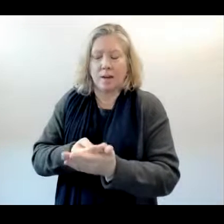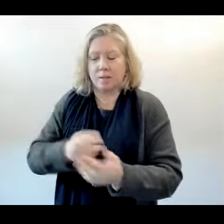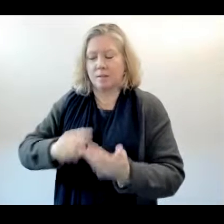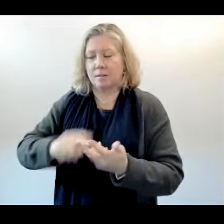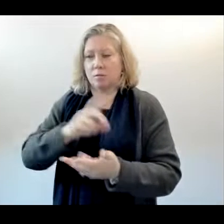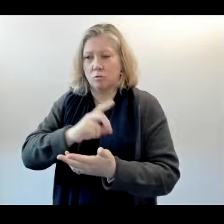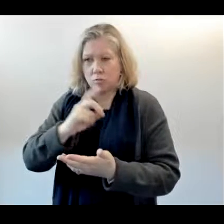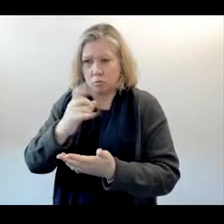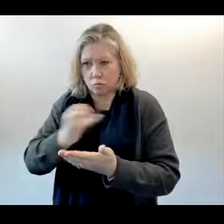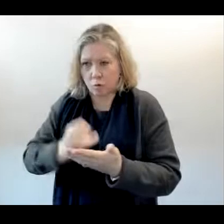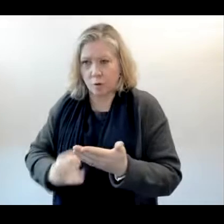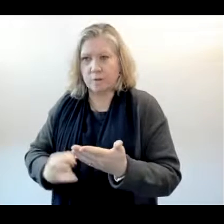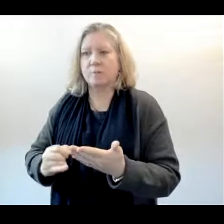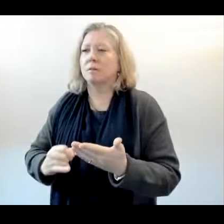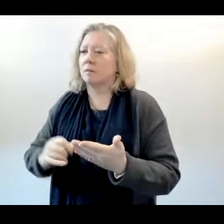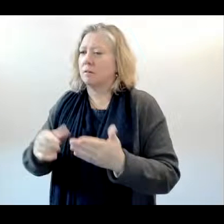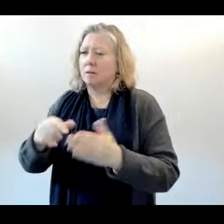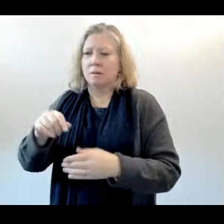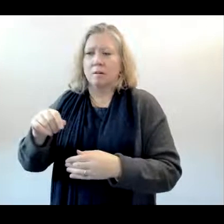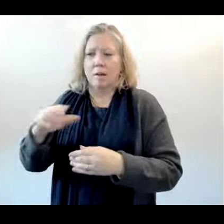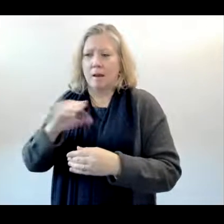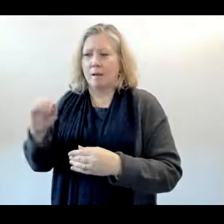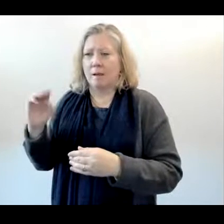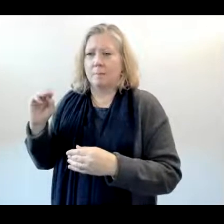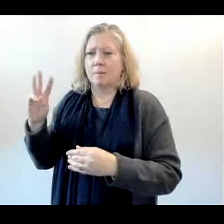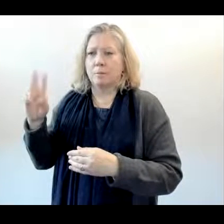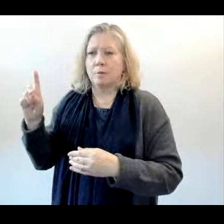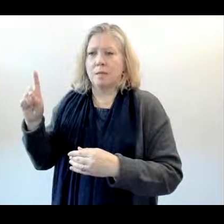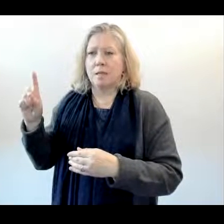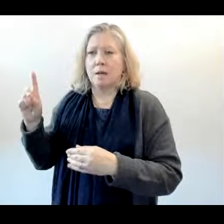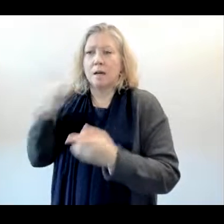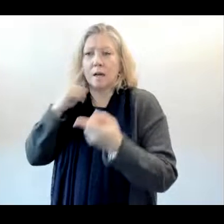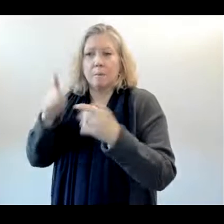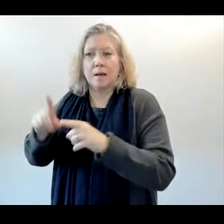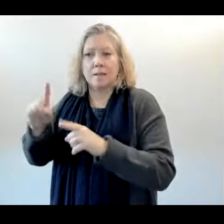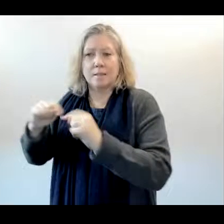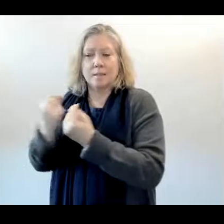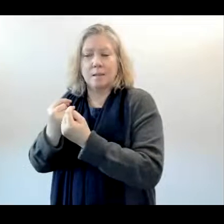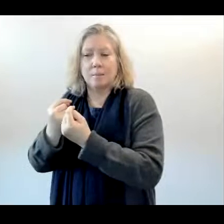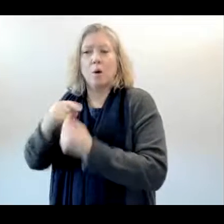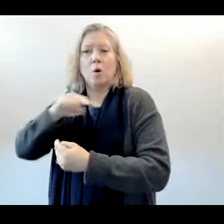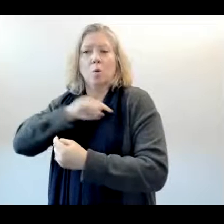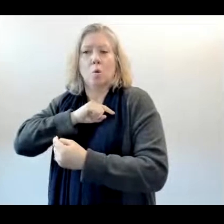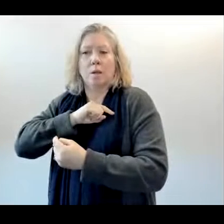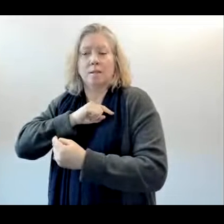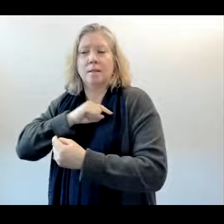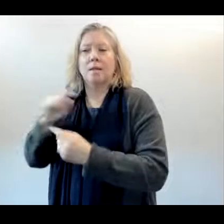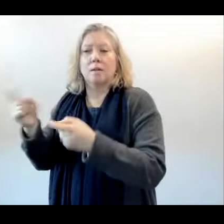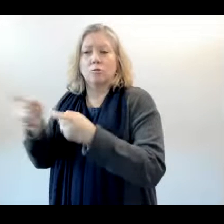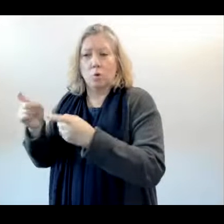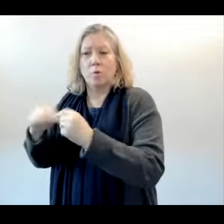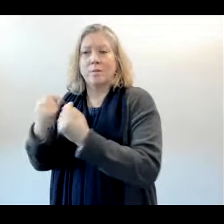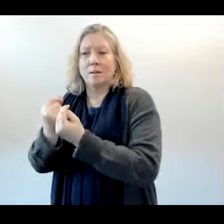been reviewed and approved by our MWBE compliance team and our quality controls and inspection team, respectively.